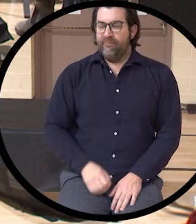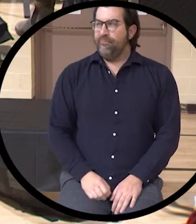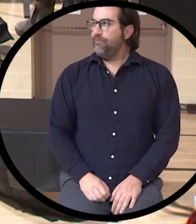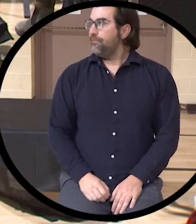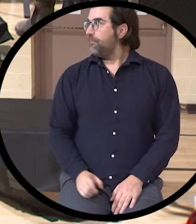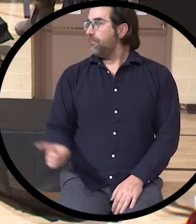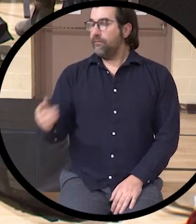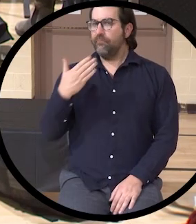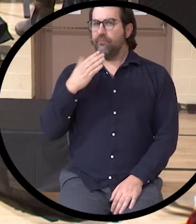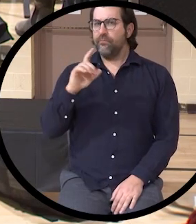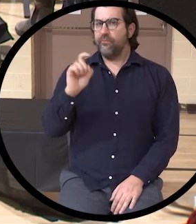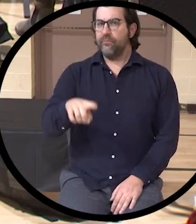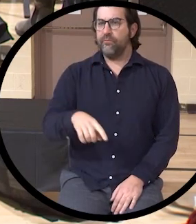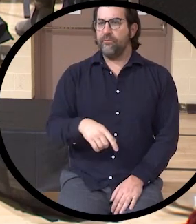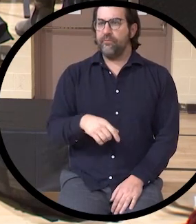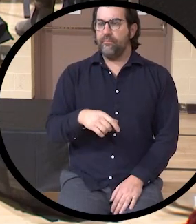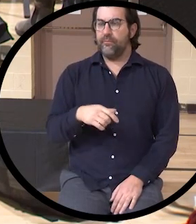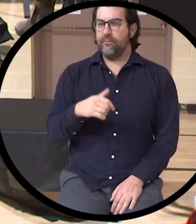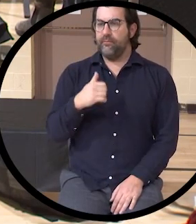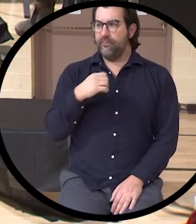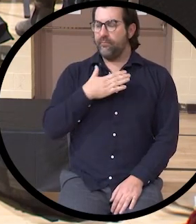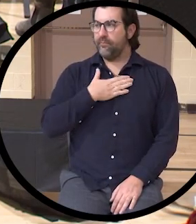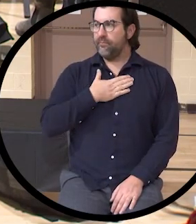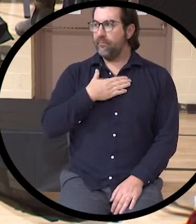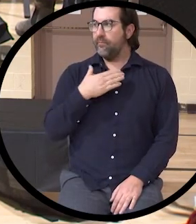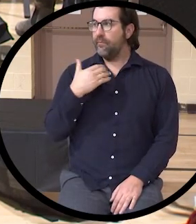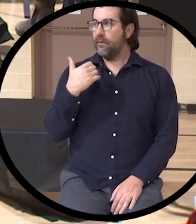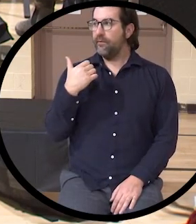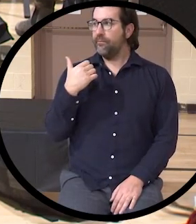Yeah, that's a great question.